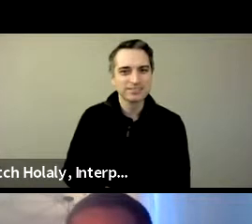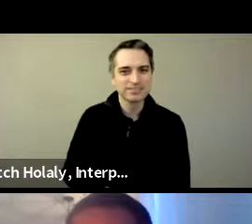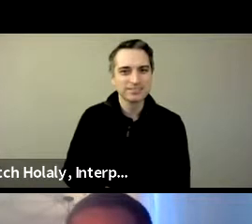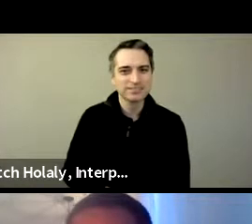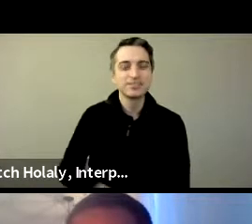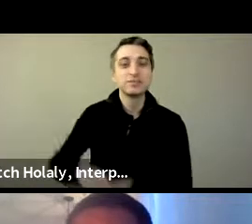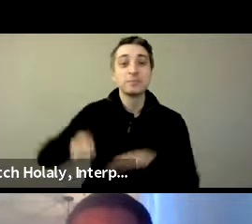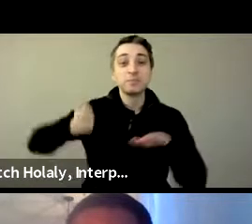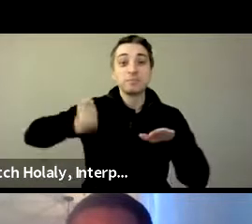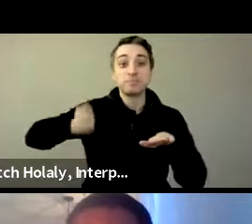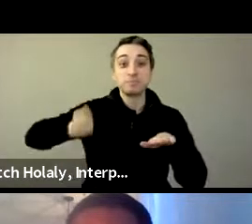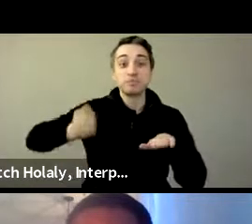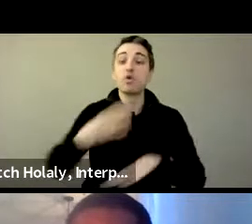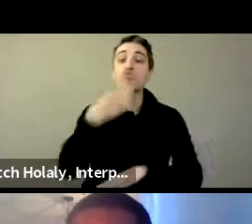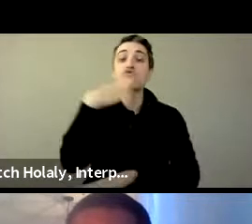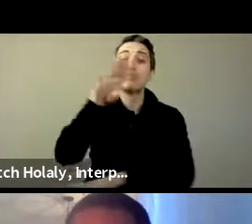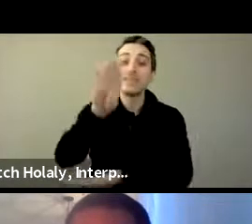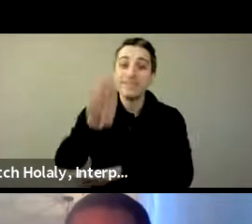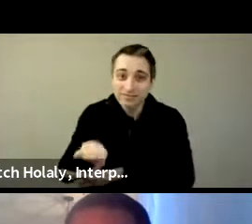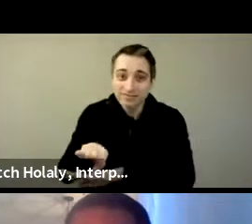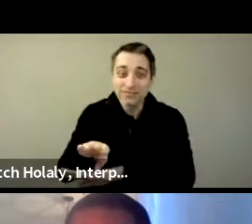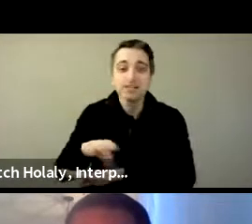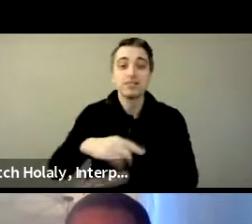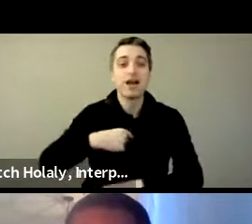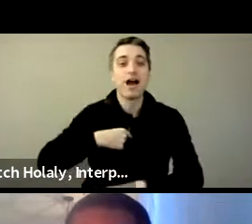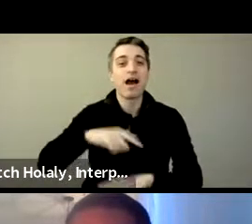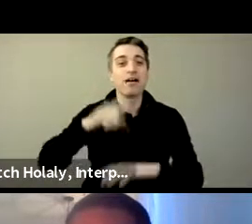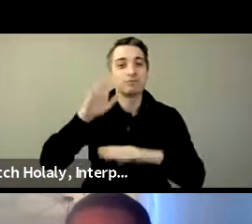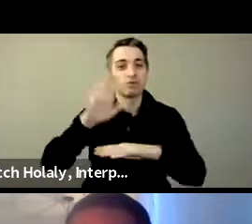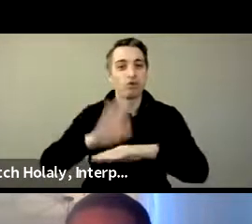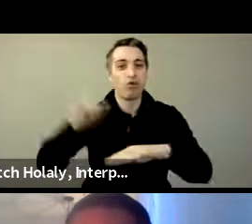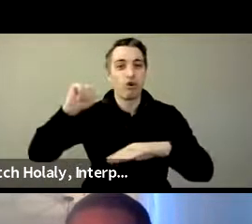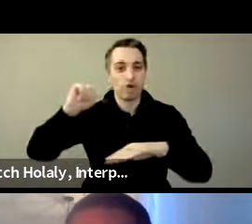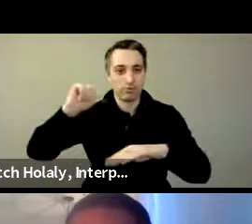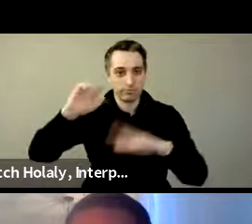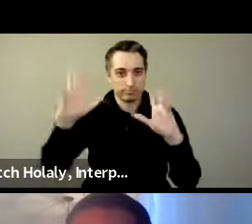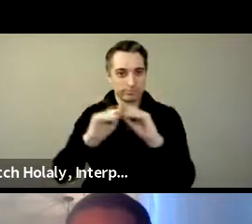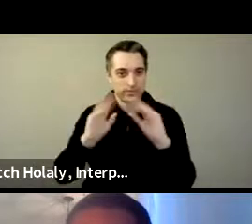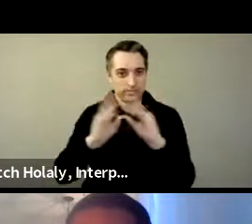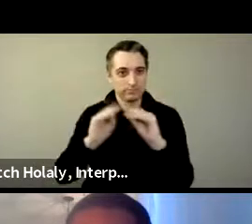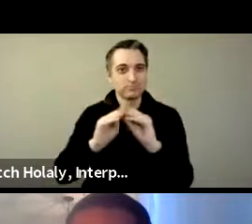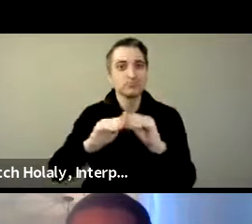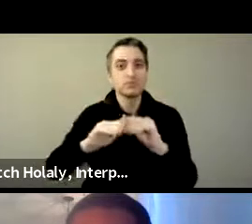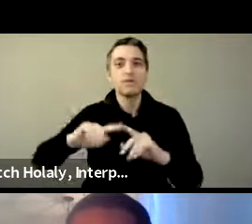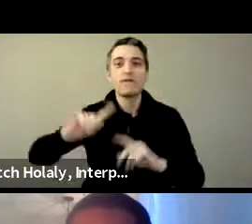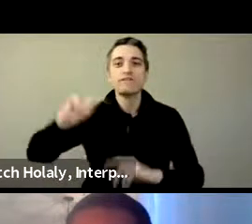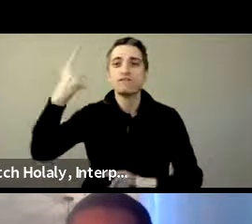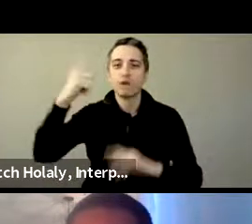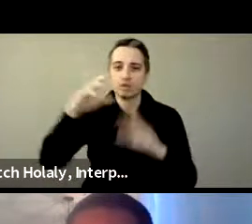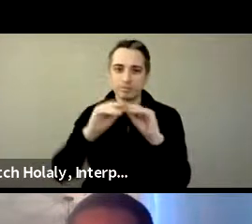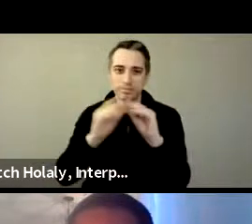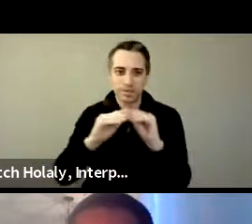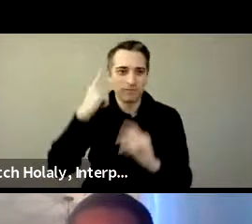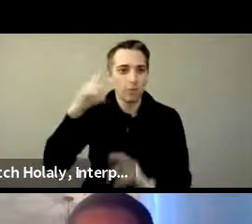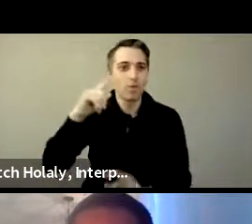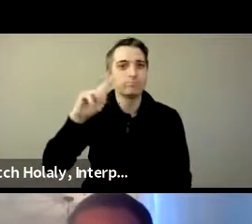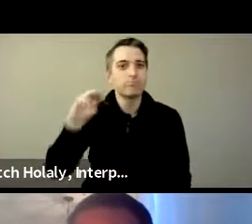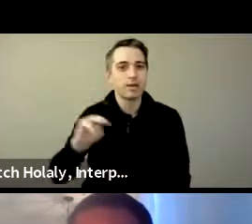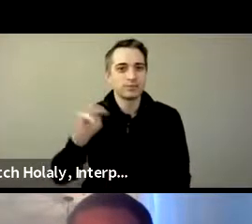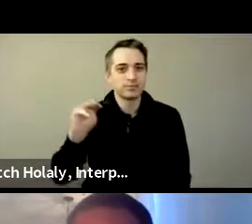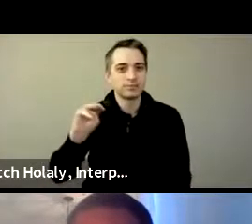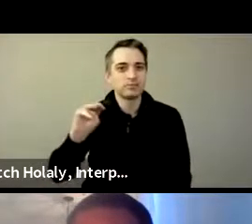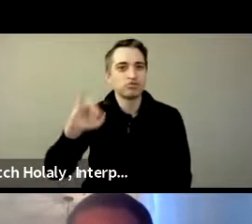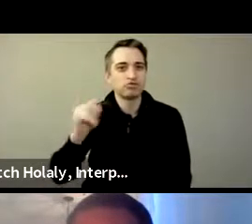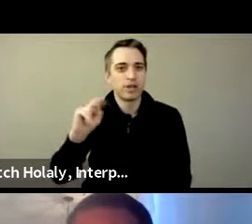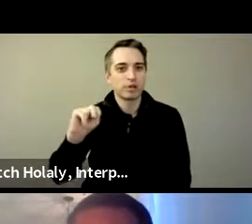Good evening, everyone, and welcome. I now call to order the first meeting of the year of the Michigan Civil Rights Commission. Today is Monday, January 25th.